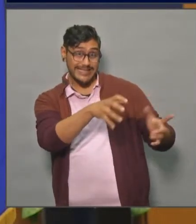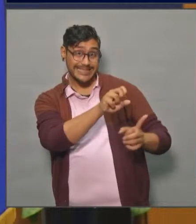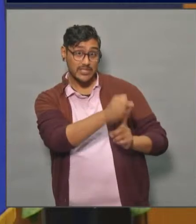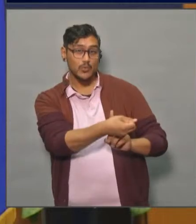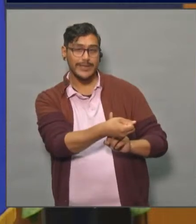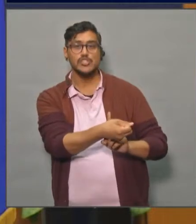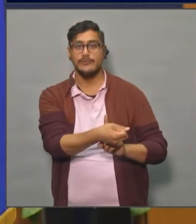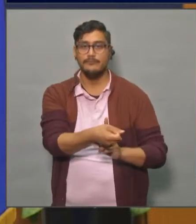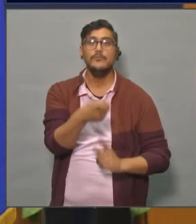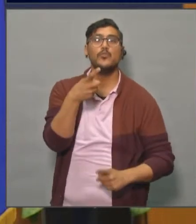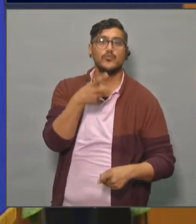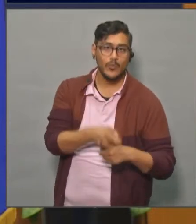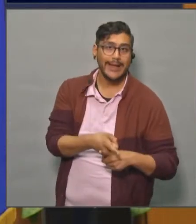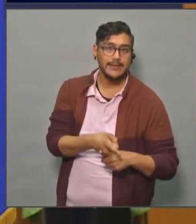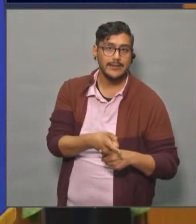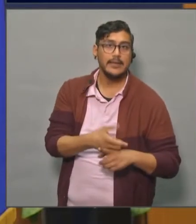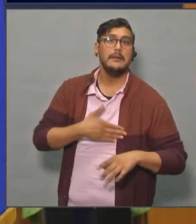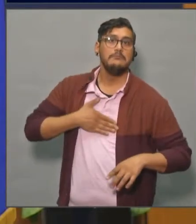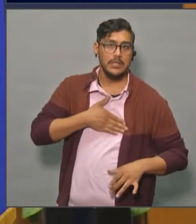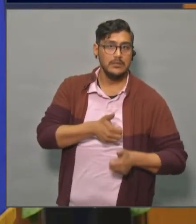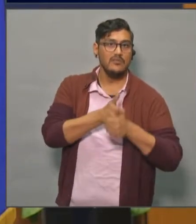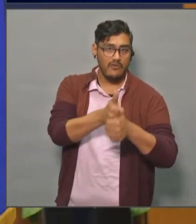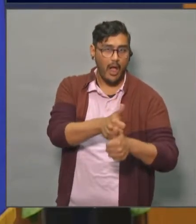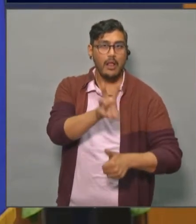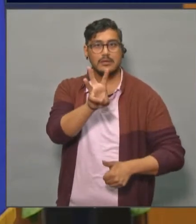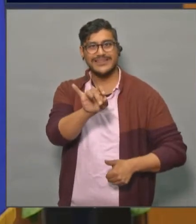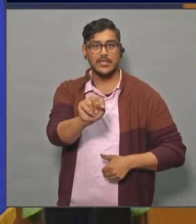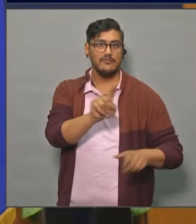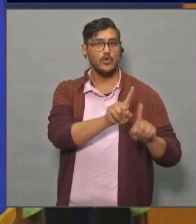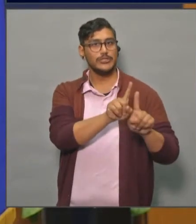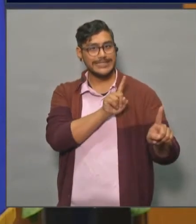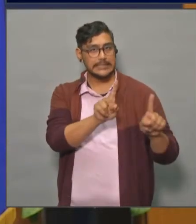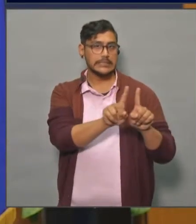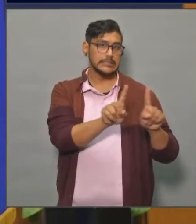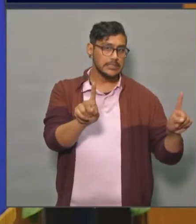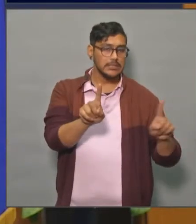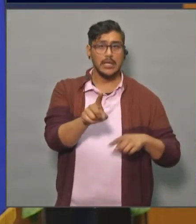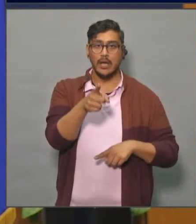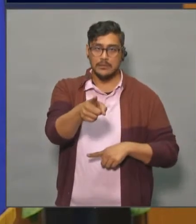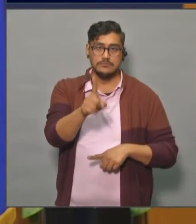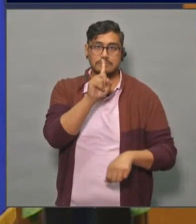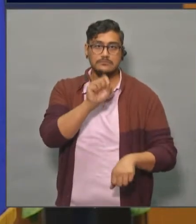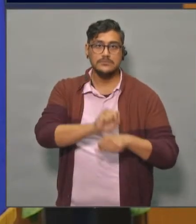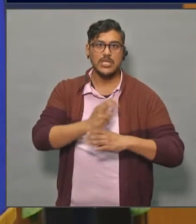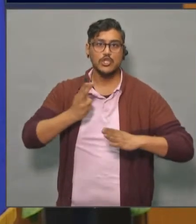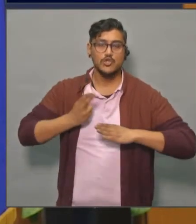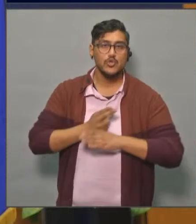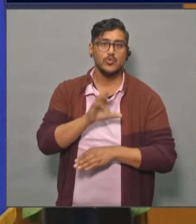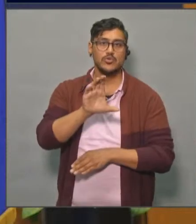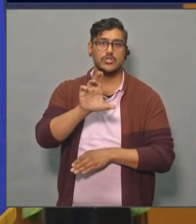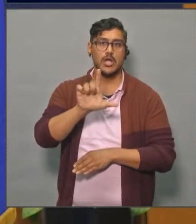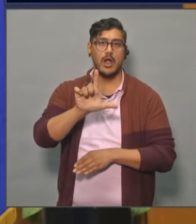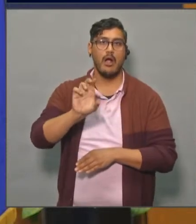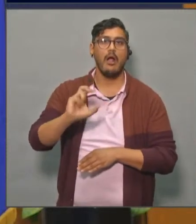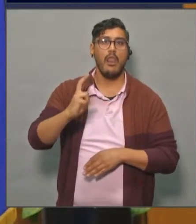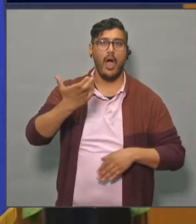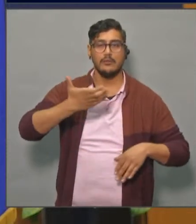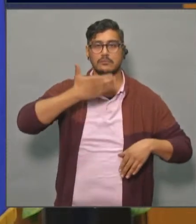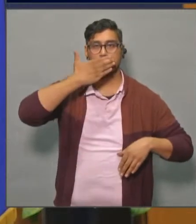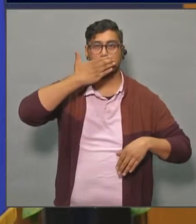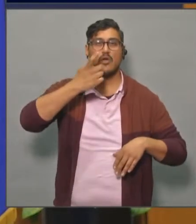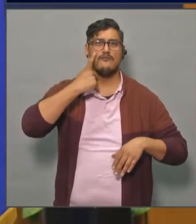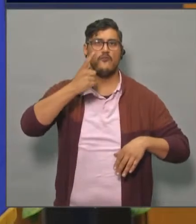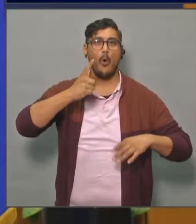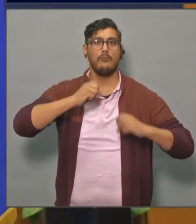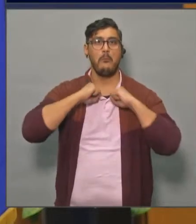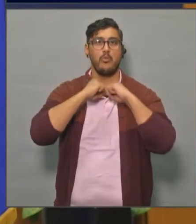at least make sure you're keeping that 6-foot distance and that you're in fact using a cloth face covering to try to protect other